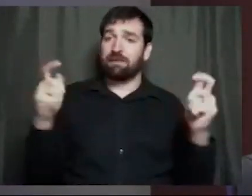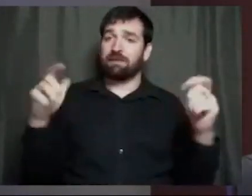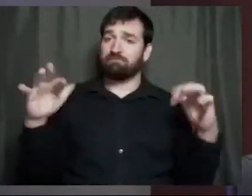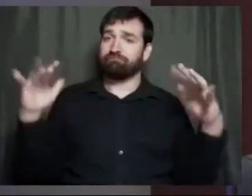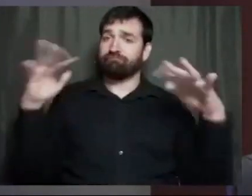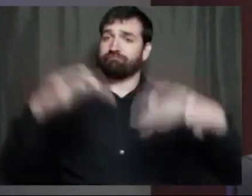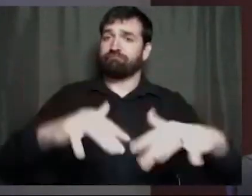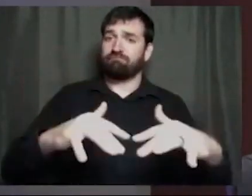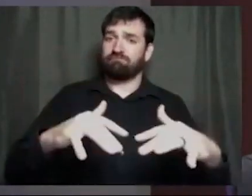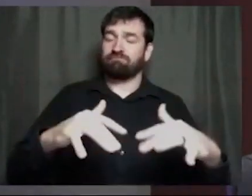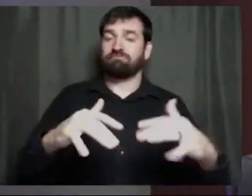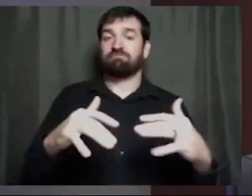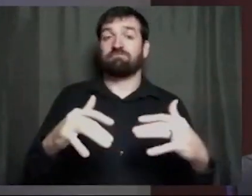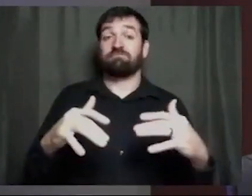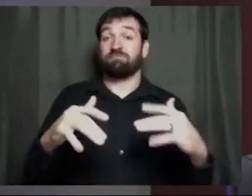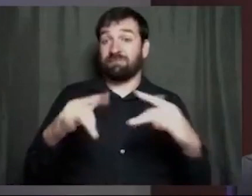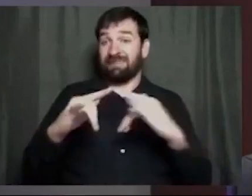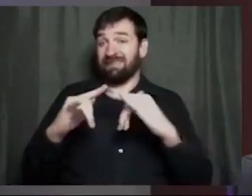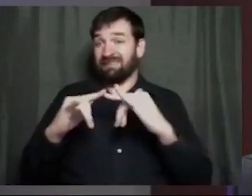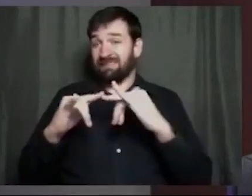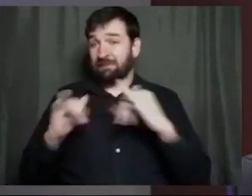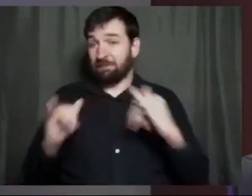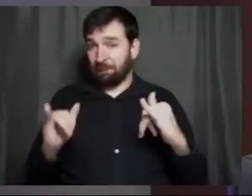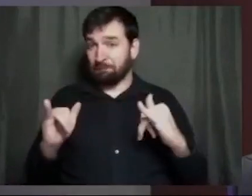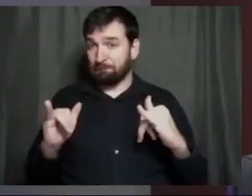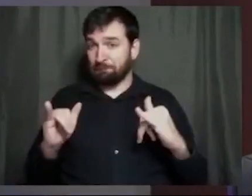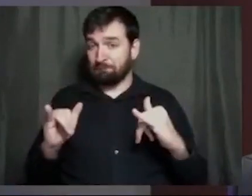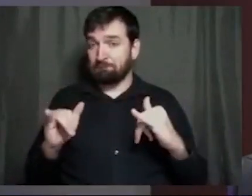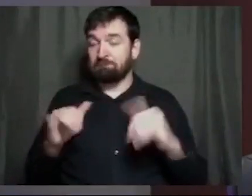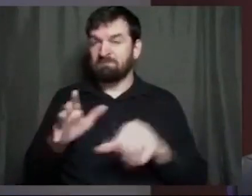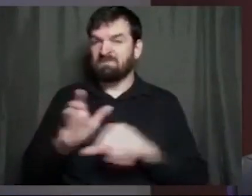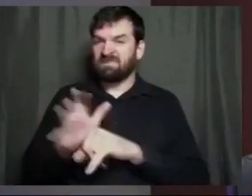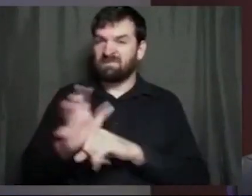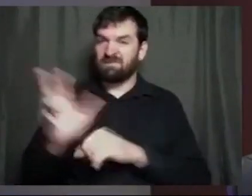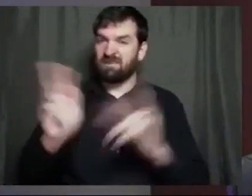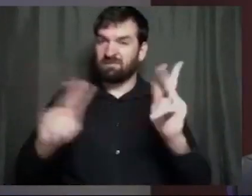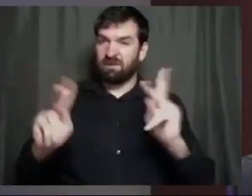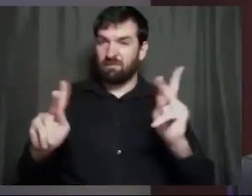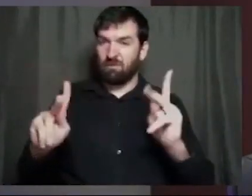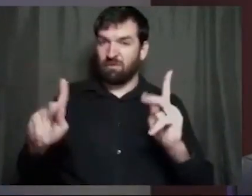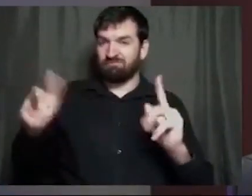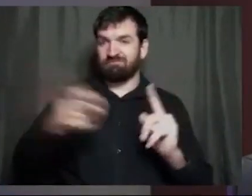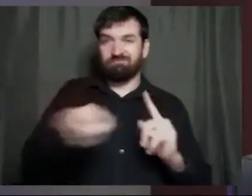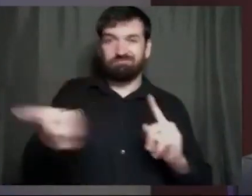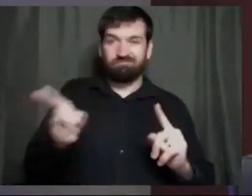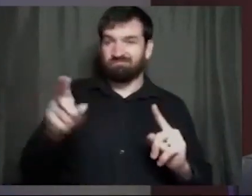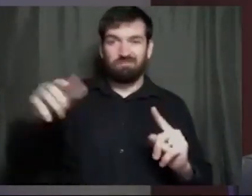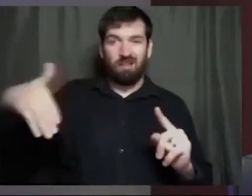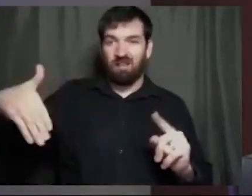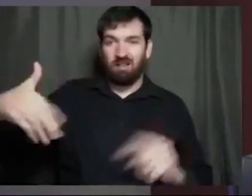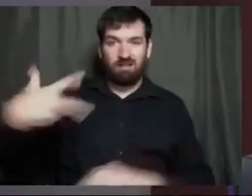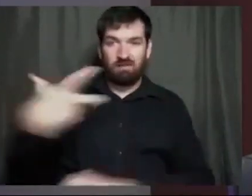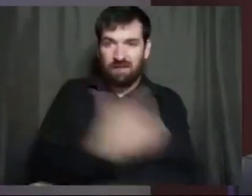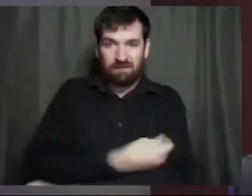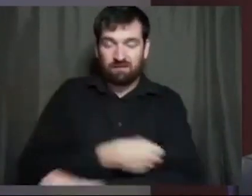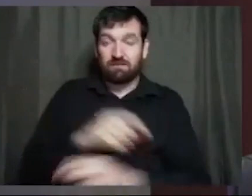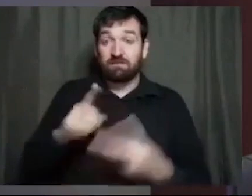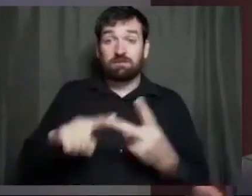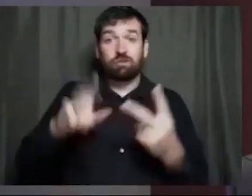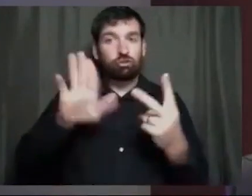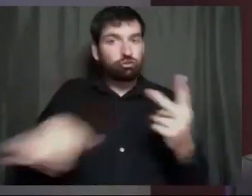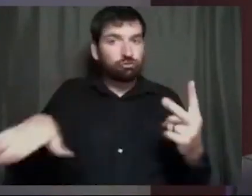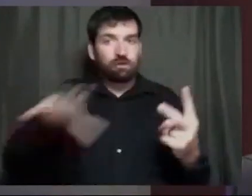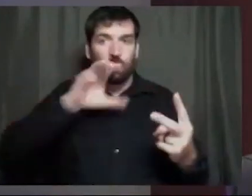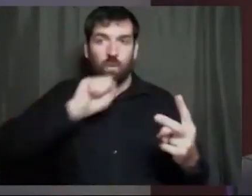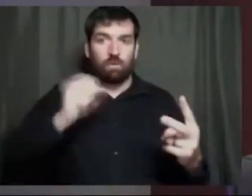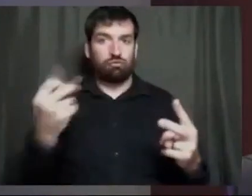And at the same time, we had enough of a population of people who weren't vaccinated, right? And kids under 12 can't be vaccinated. And so